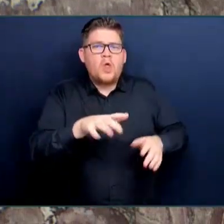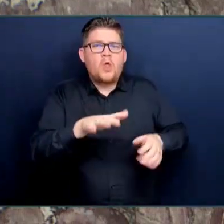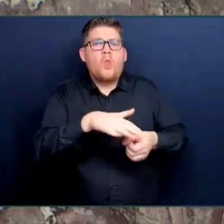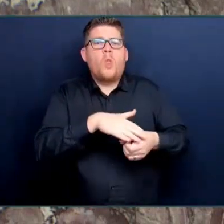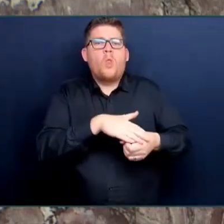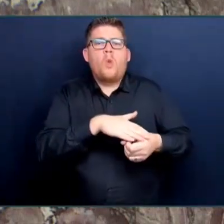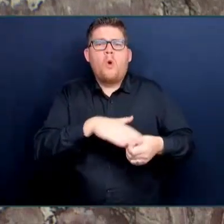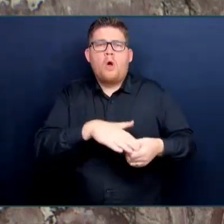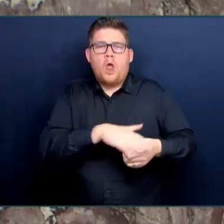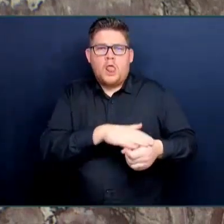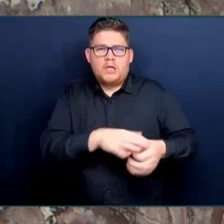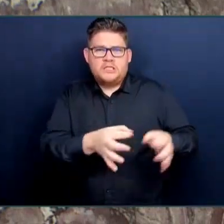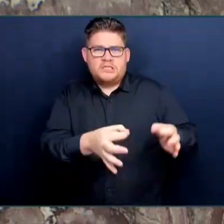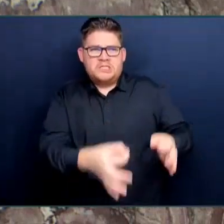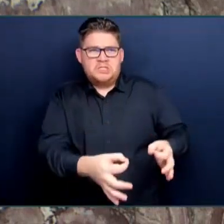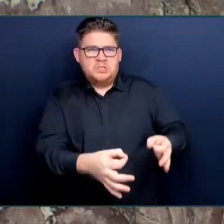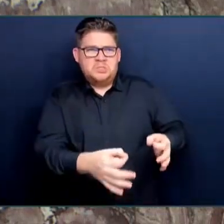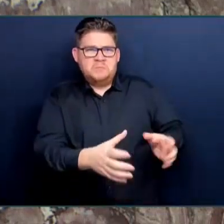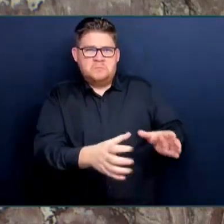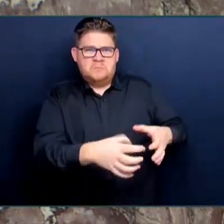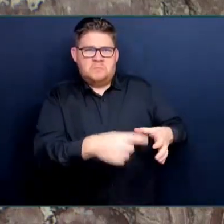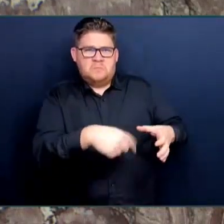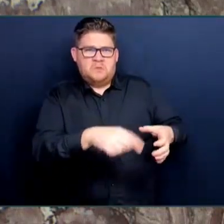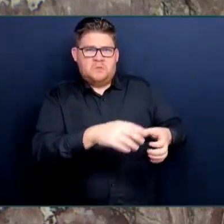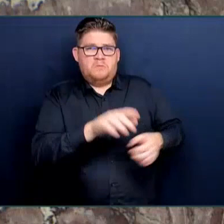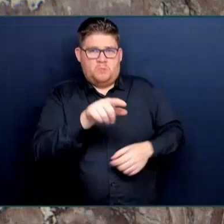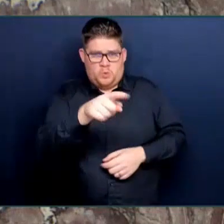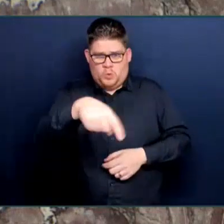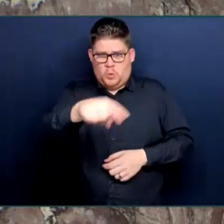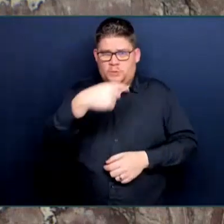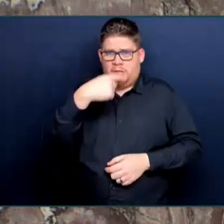Speaker. And let's be clear,